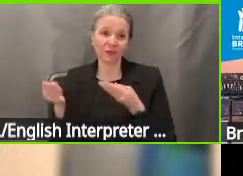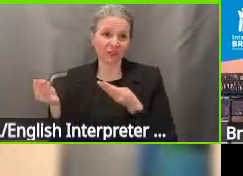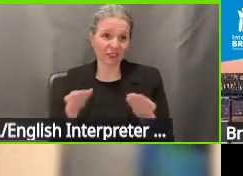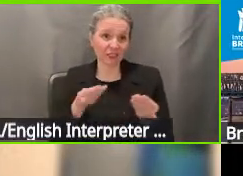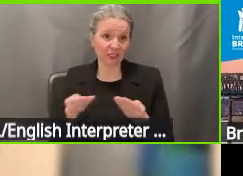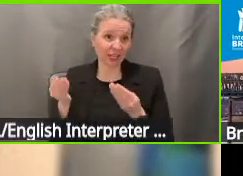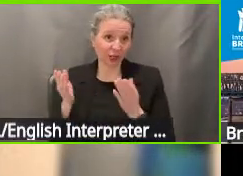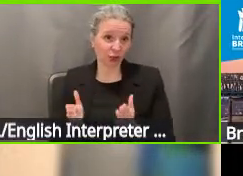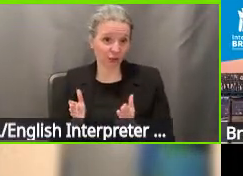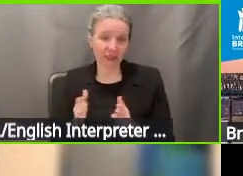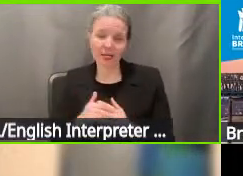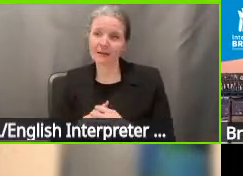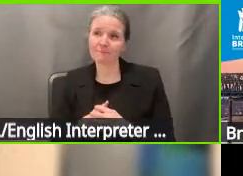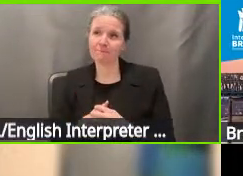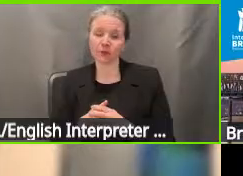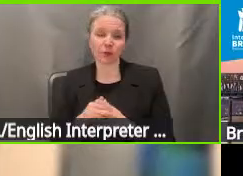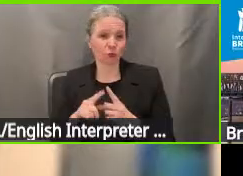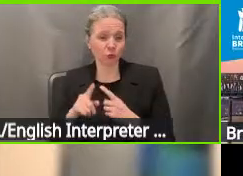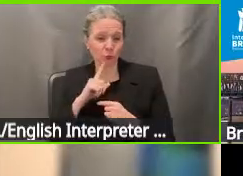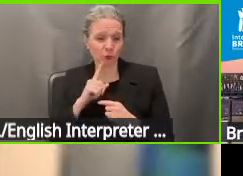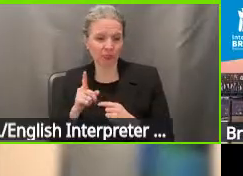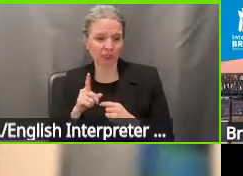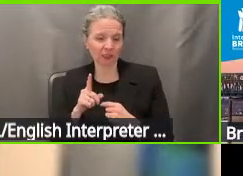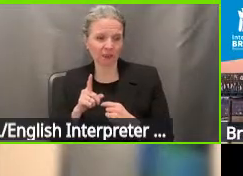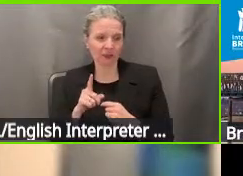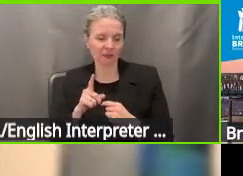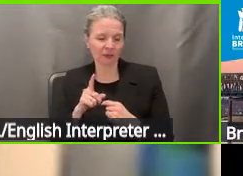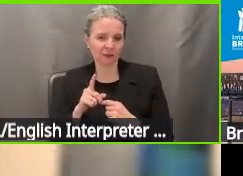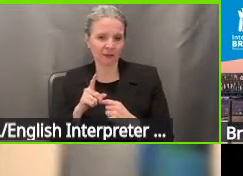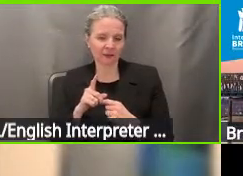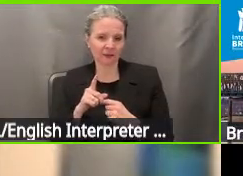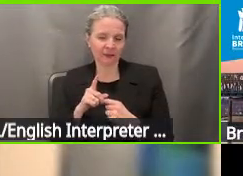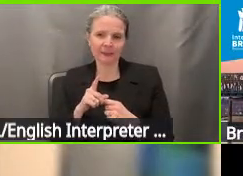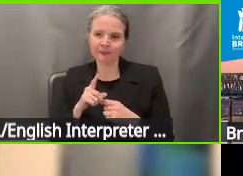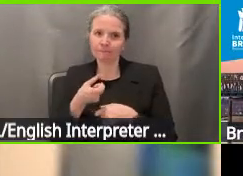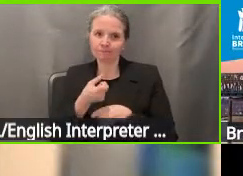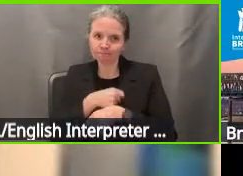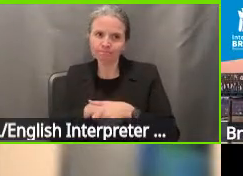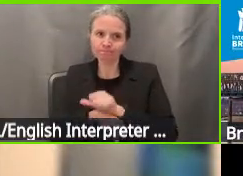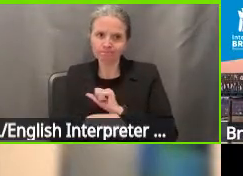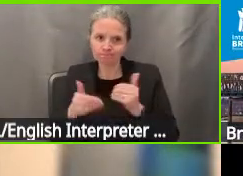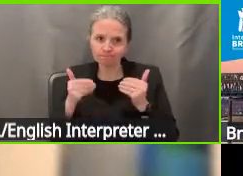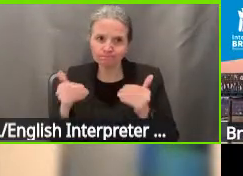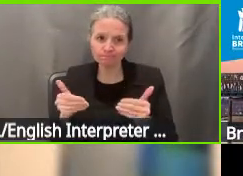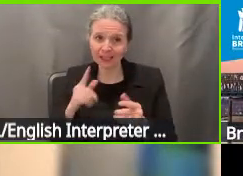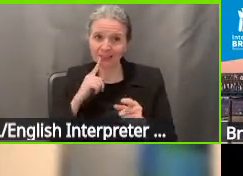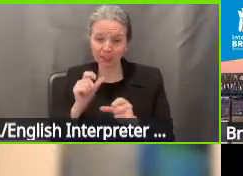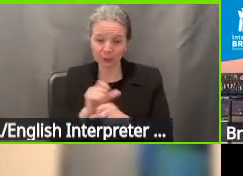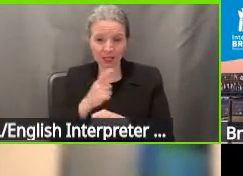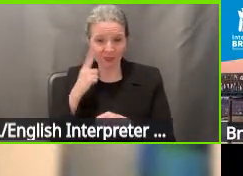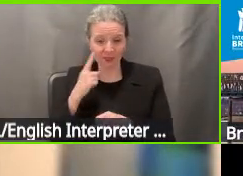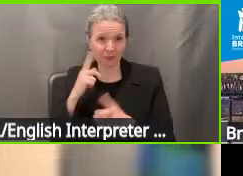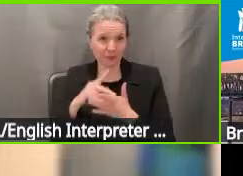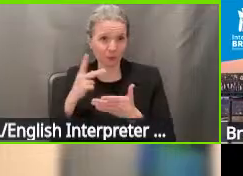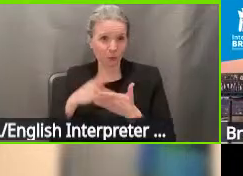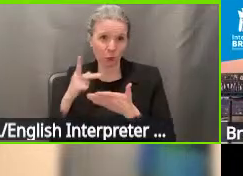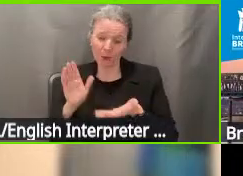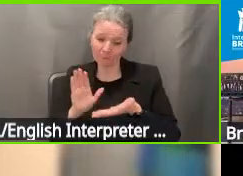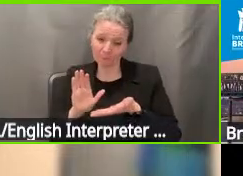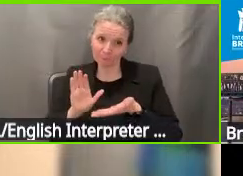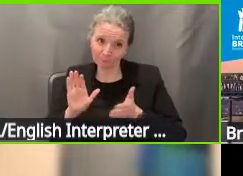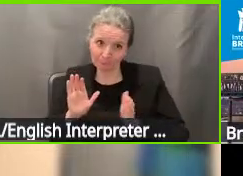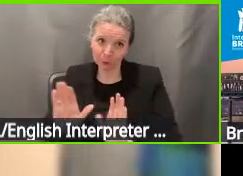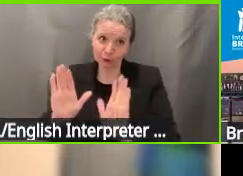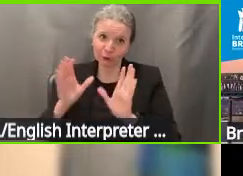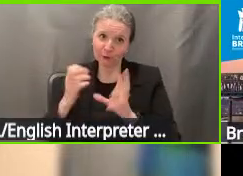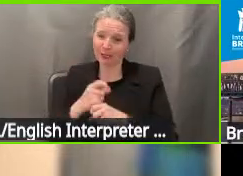facilitators, to really lean in and literally, I think, push this program to ensure that